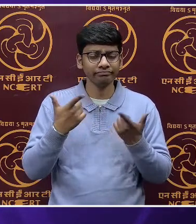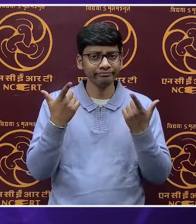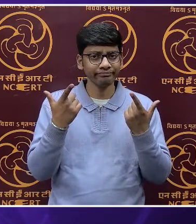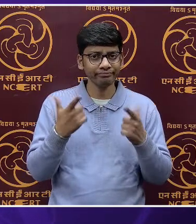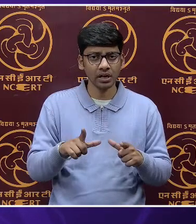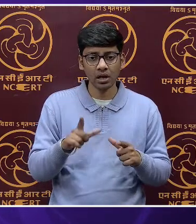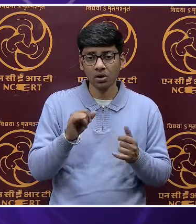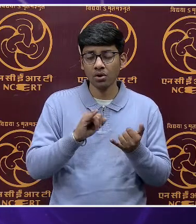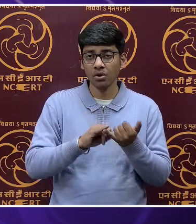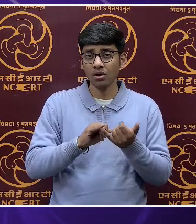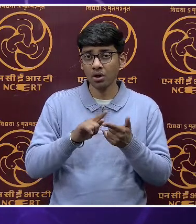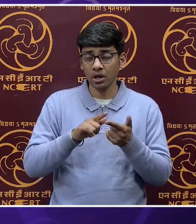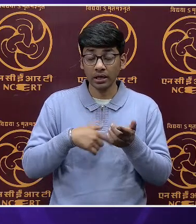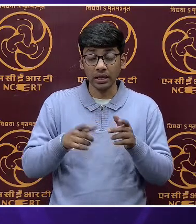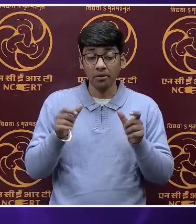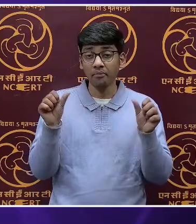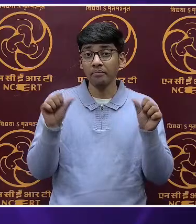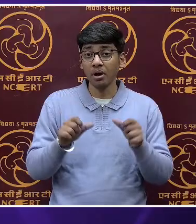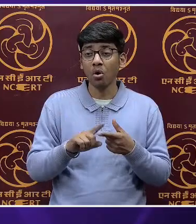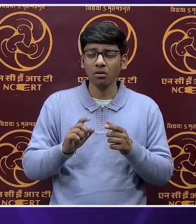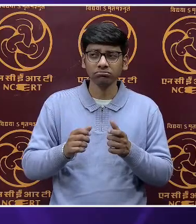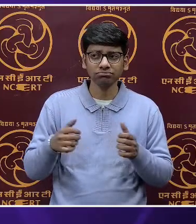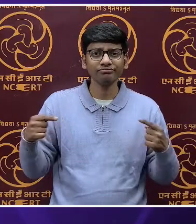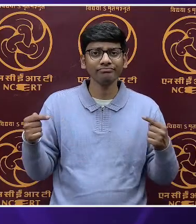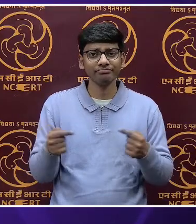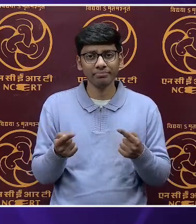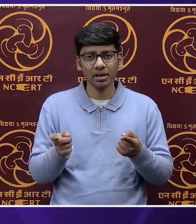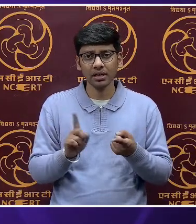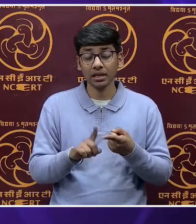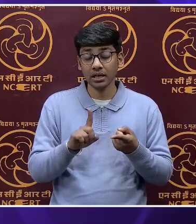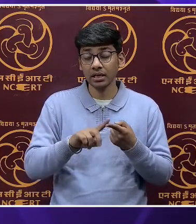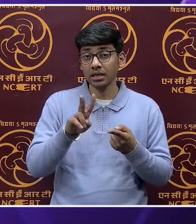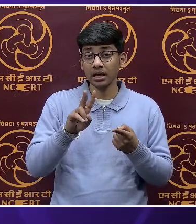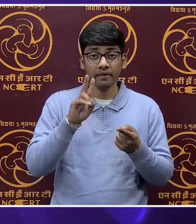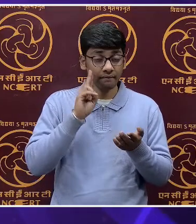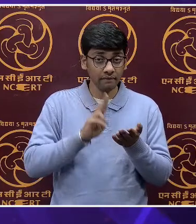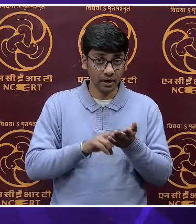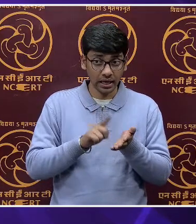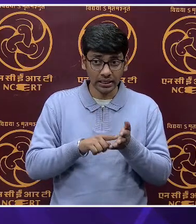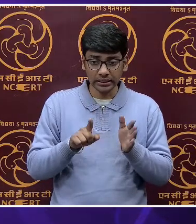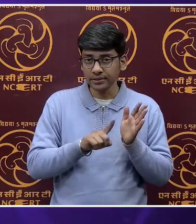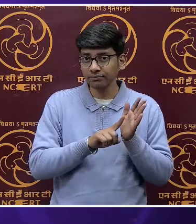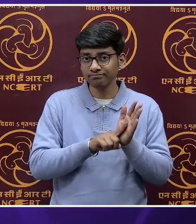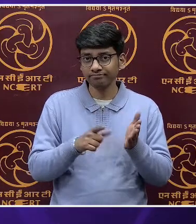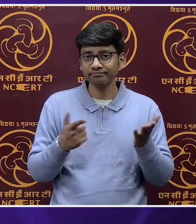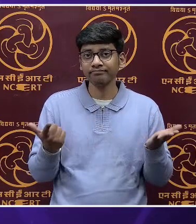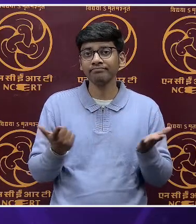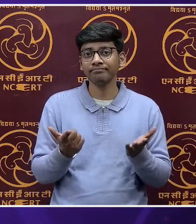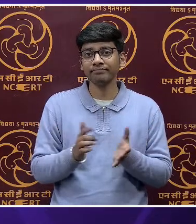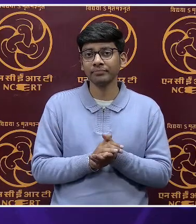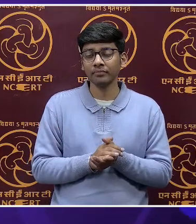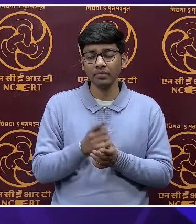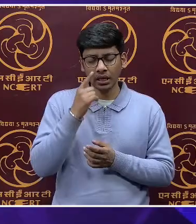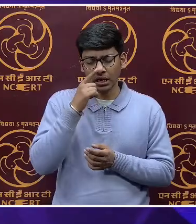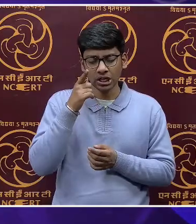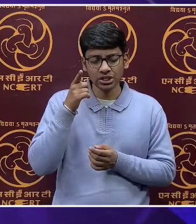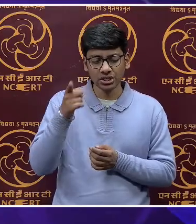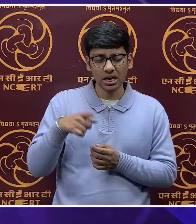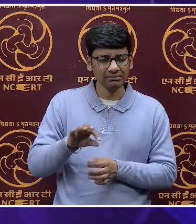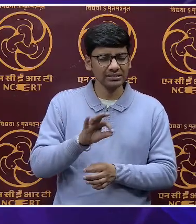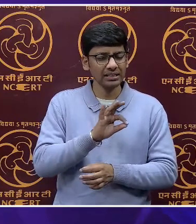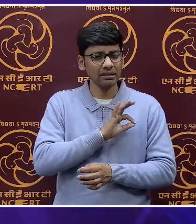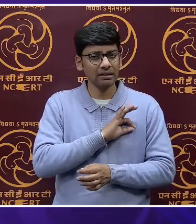or she keeps on fighting? So Evelyn was not going to give up. As the frame says, she loved music even